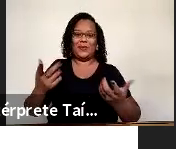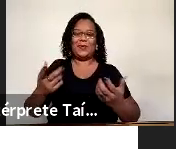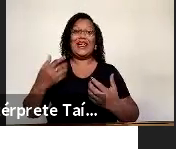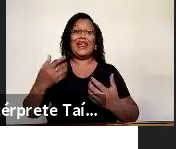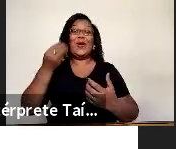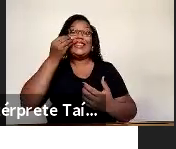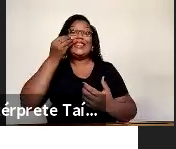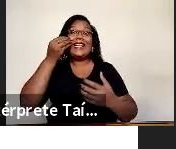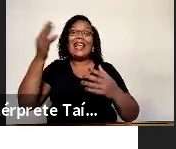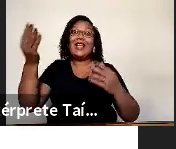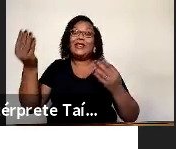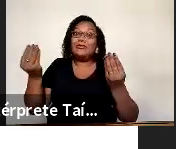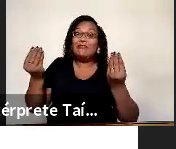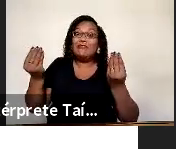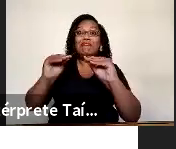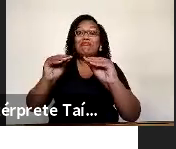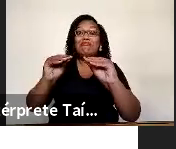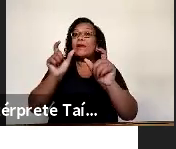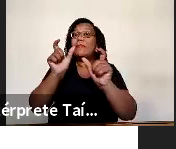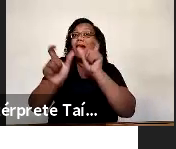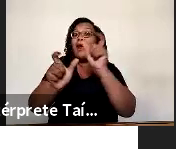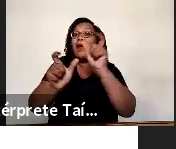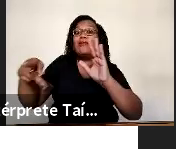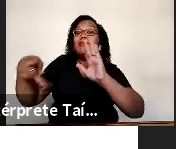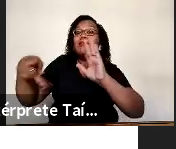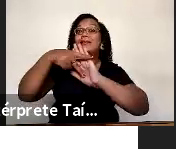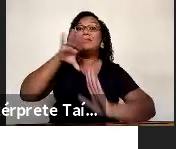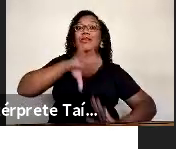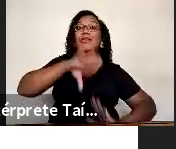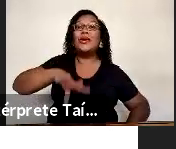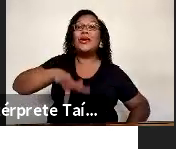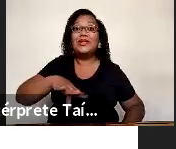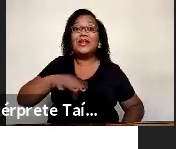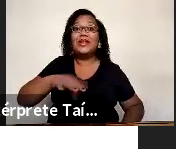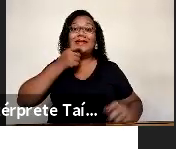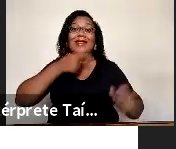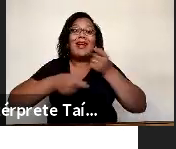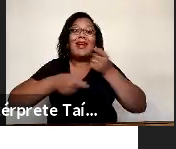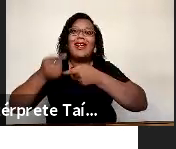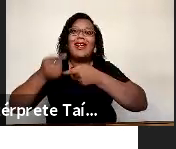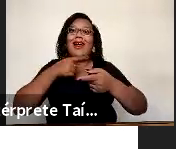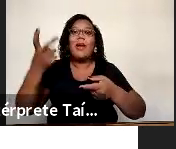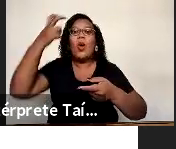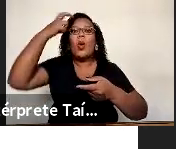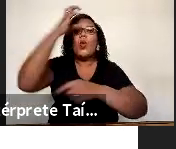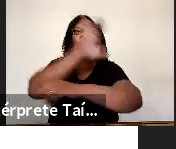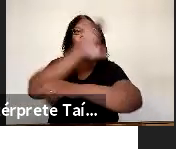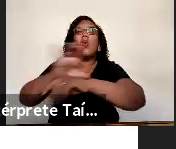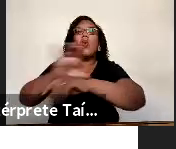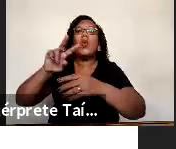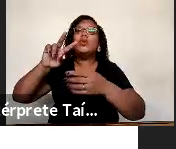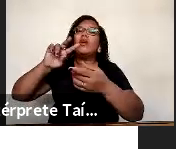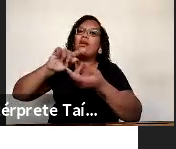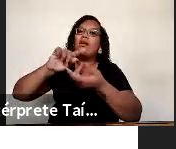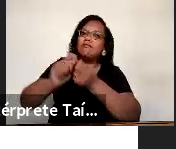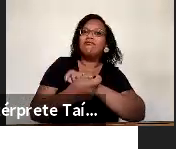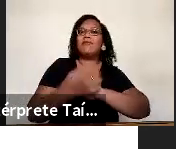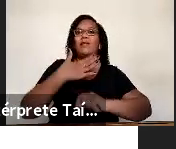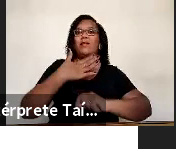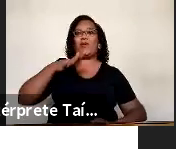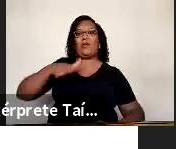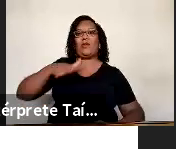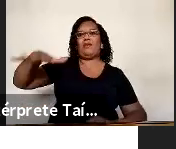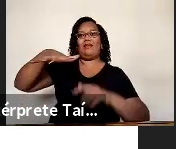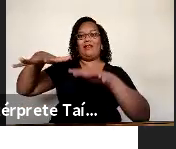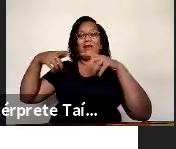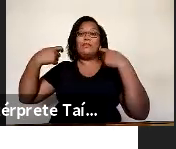make it, you know, culturally significant for my audience. So I guess that's a good rule, you know who you're talking to and try